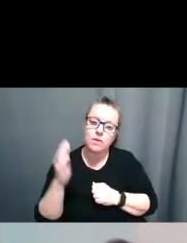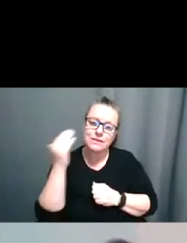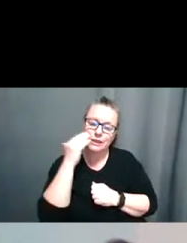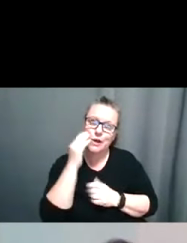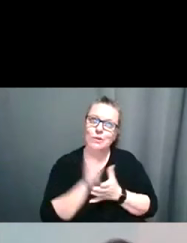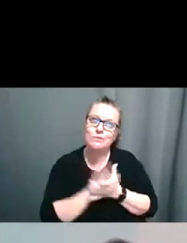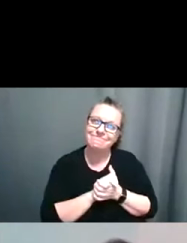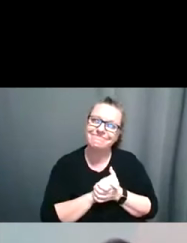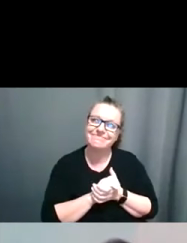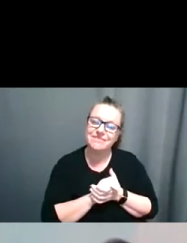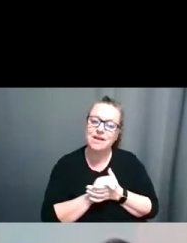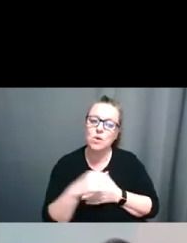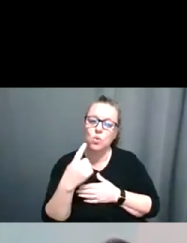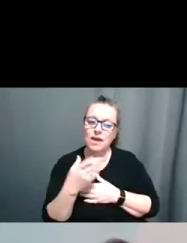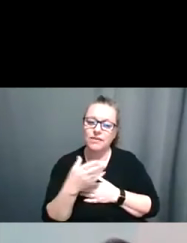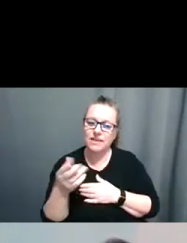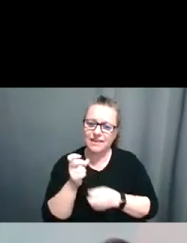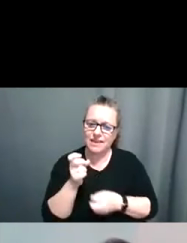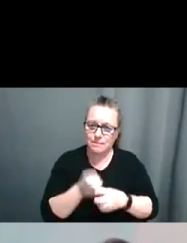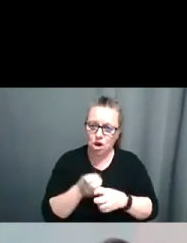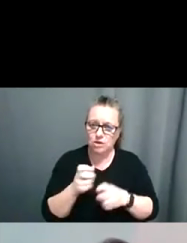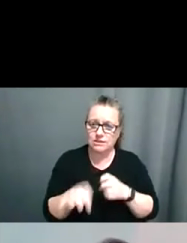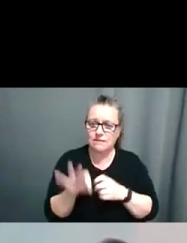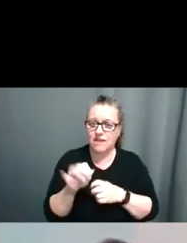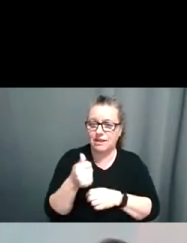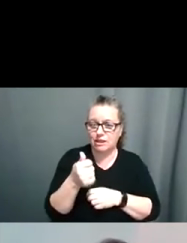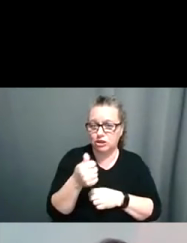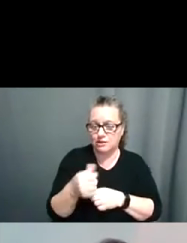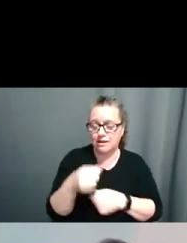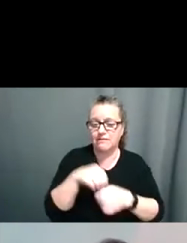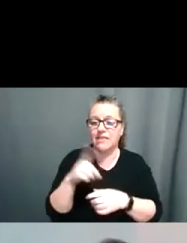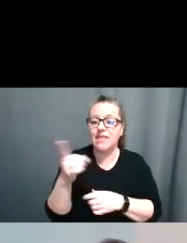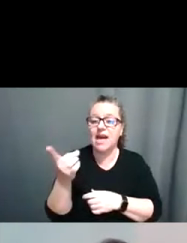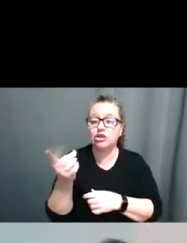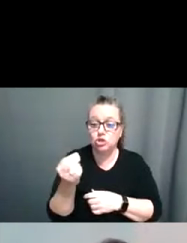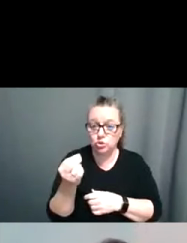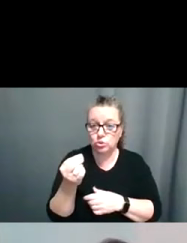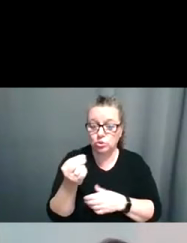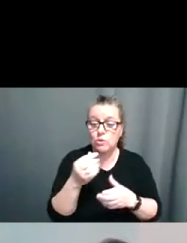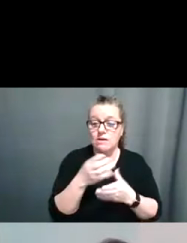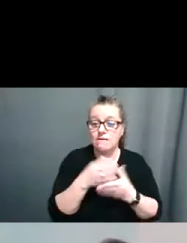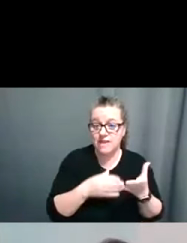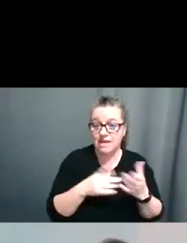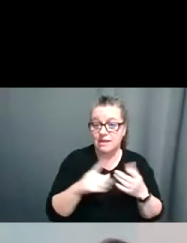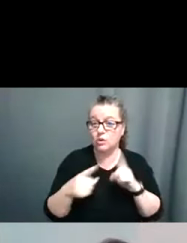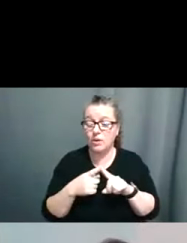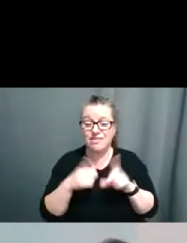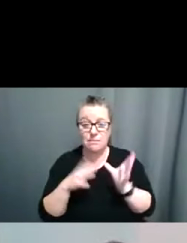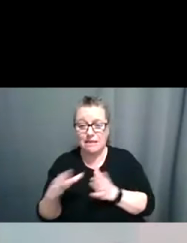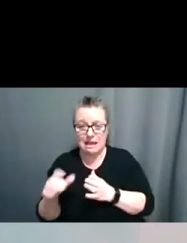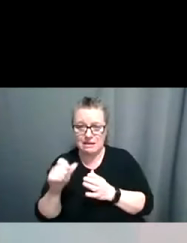golly, I think one of the things that can be hardest is finding yourself in that do phase when the planning hasn't been done as effectively as it